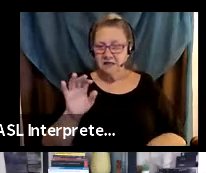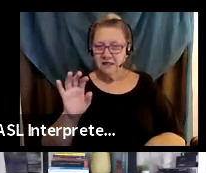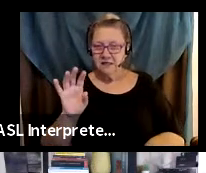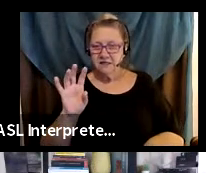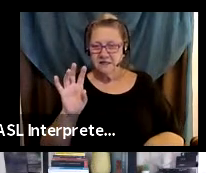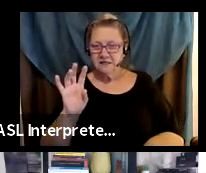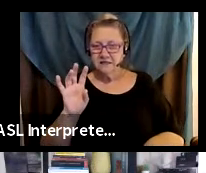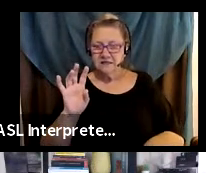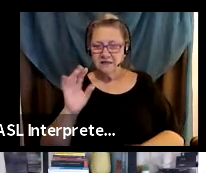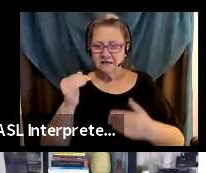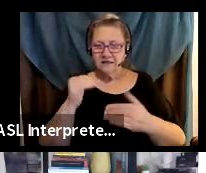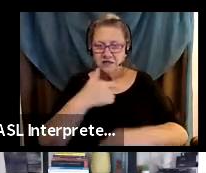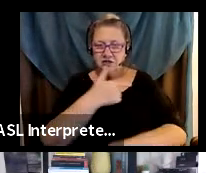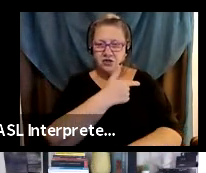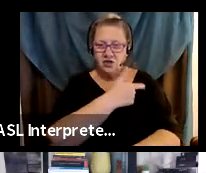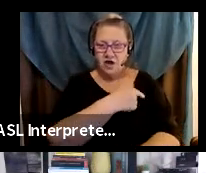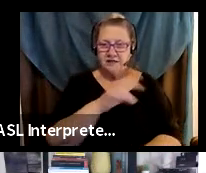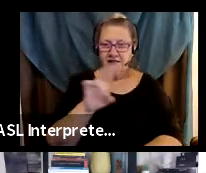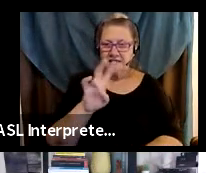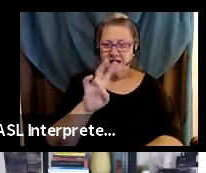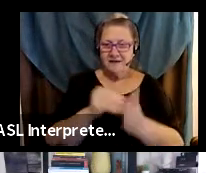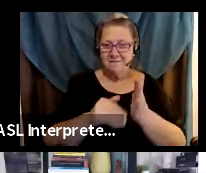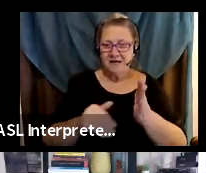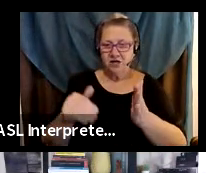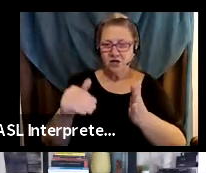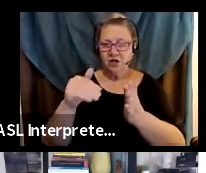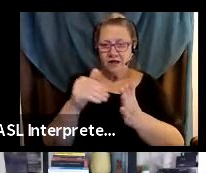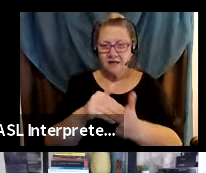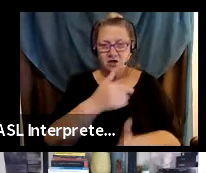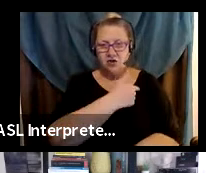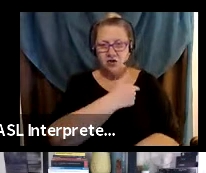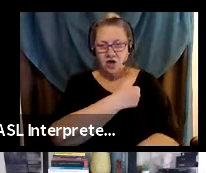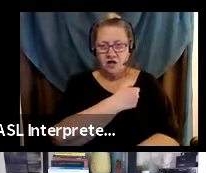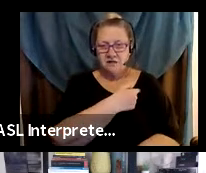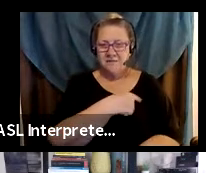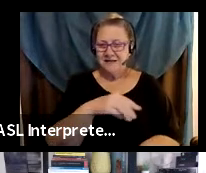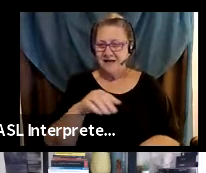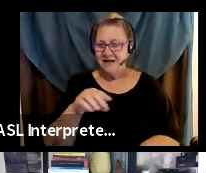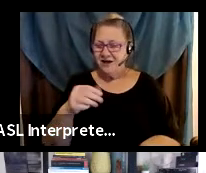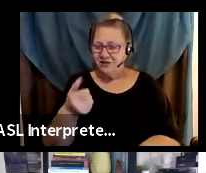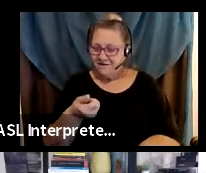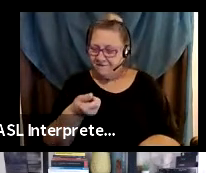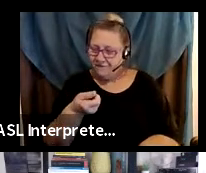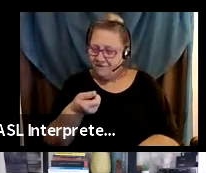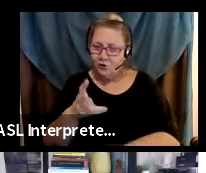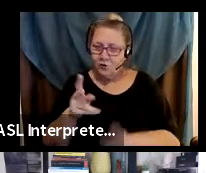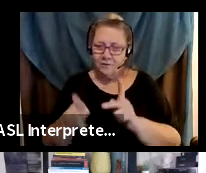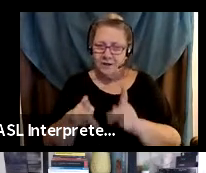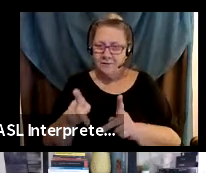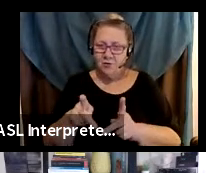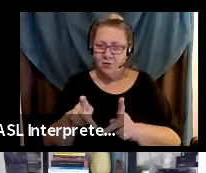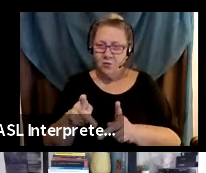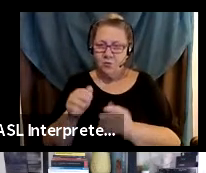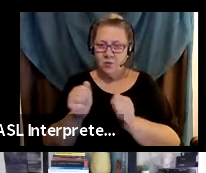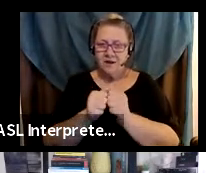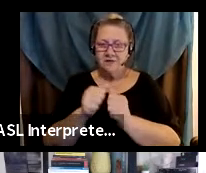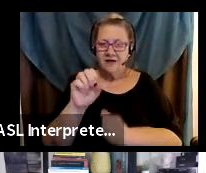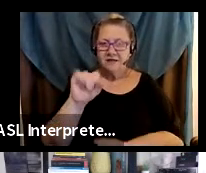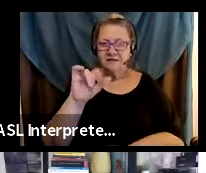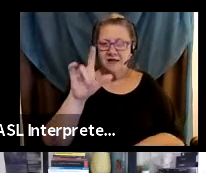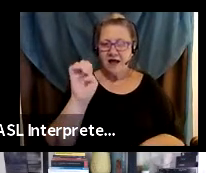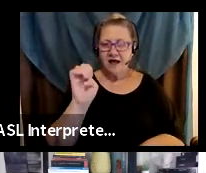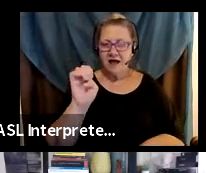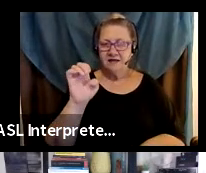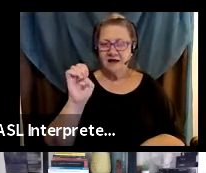doses given and only 6 people with these serious side effects. So it's a really different ratio. And I think we need to continue to think about those benefits and risks.